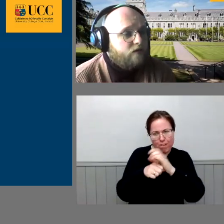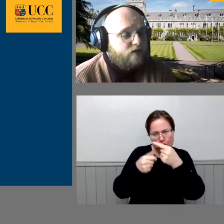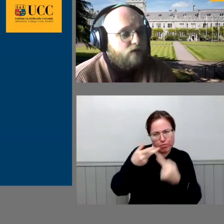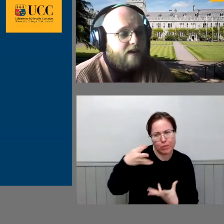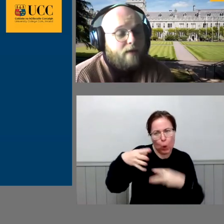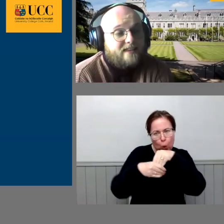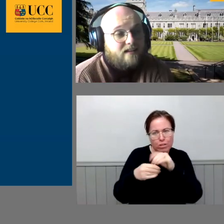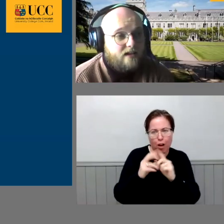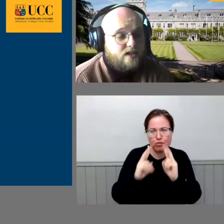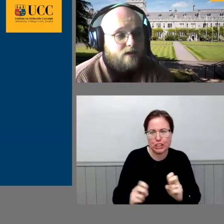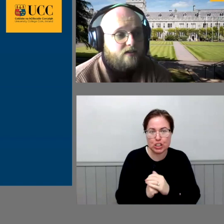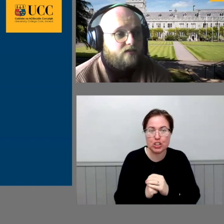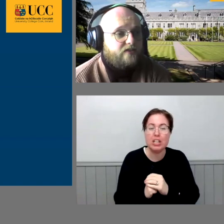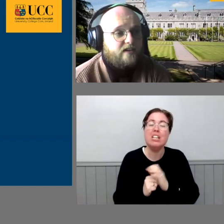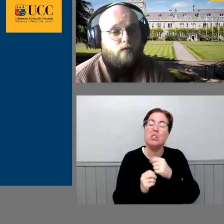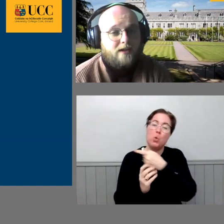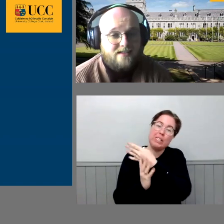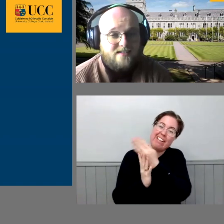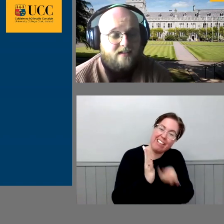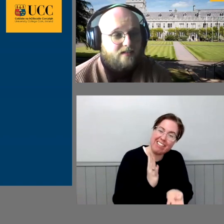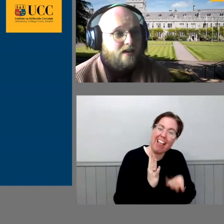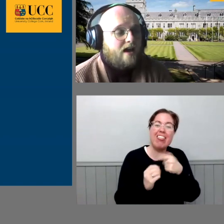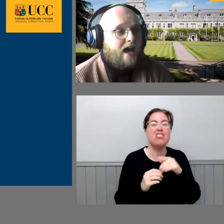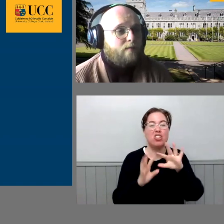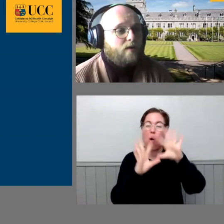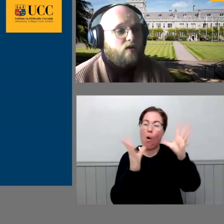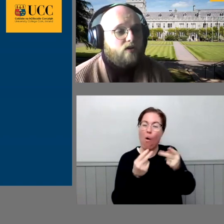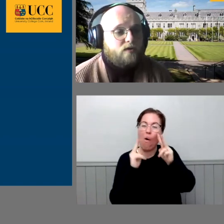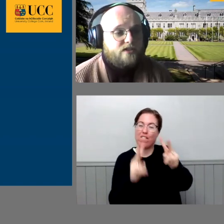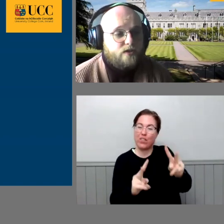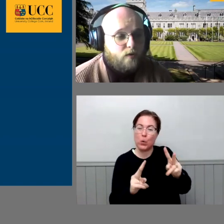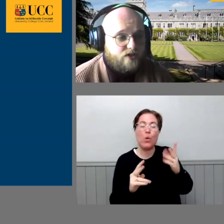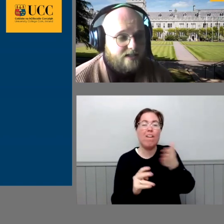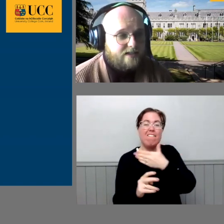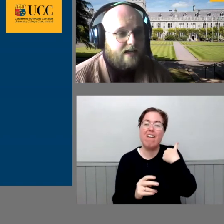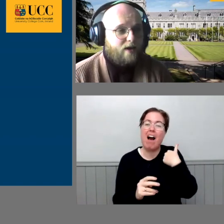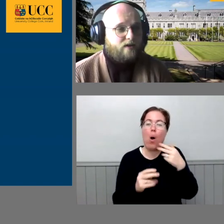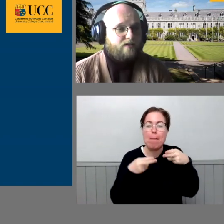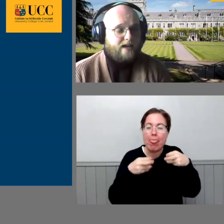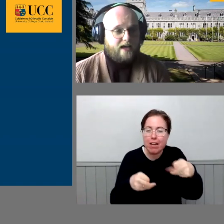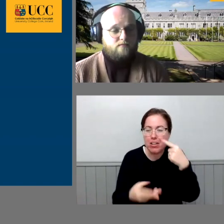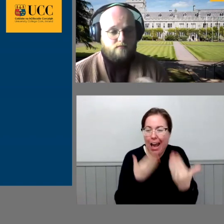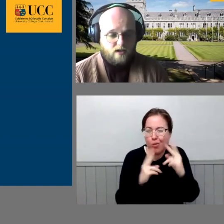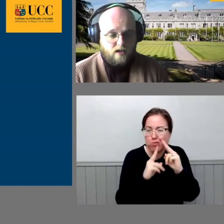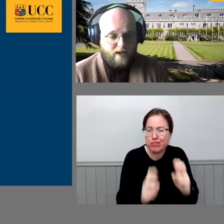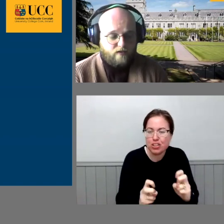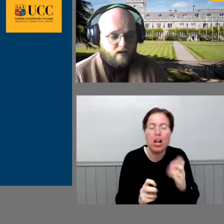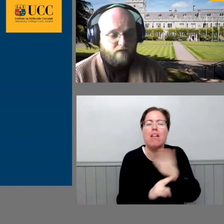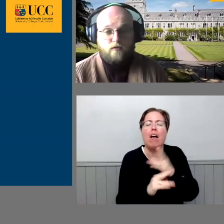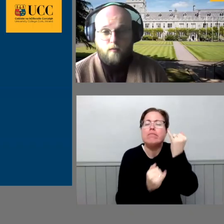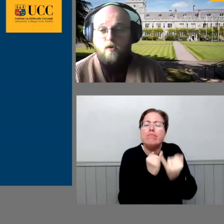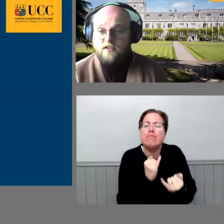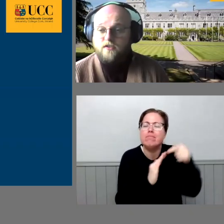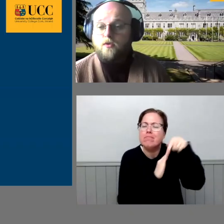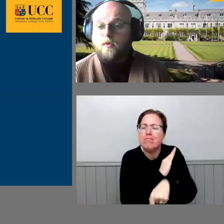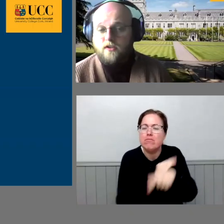just an overview of that methodology piece, just to give you an insight. I'm not going to go into too much detail about it. Again, we have a